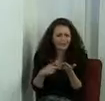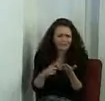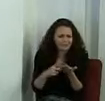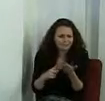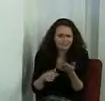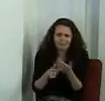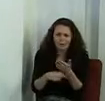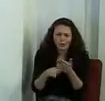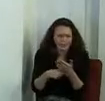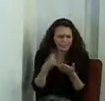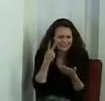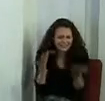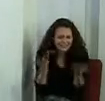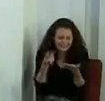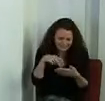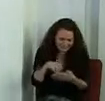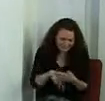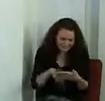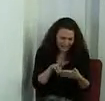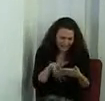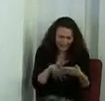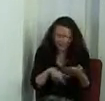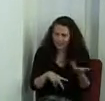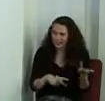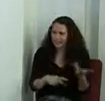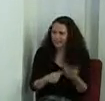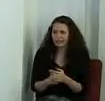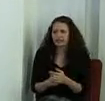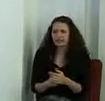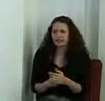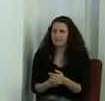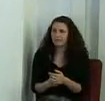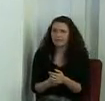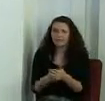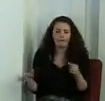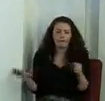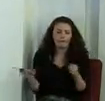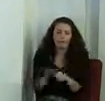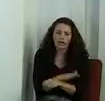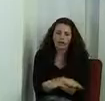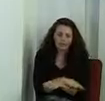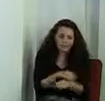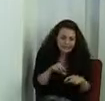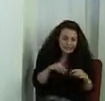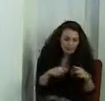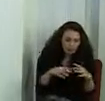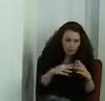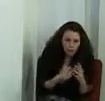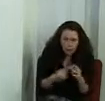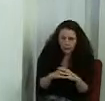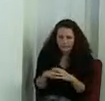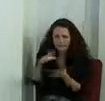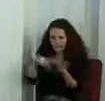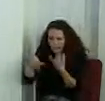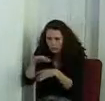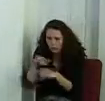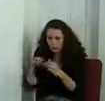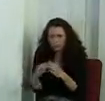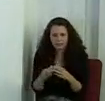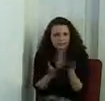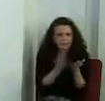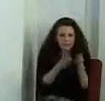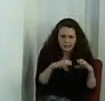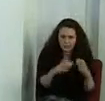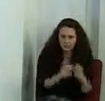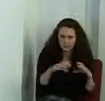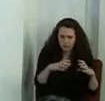just see what's inside there. You can just see it's jam-packed of small groups and ministry groups and social groups and ways in which we